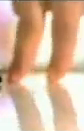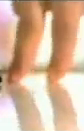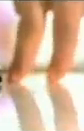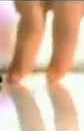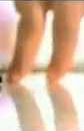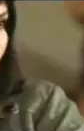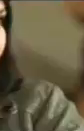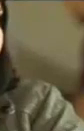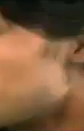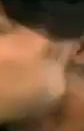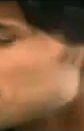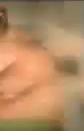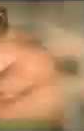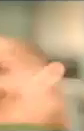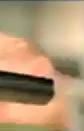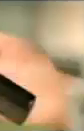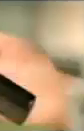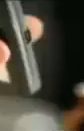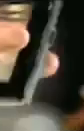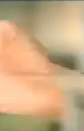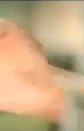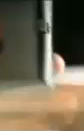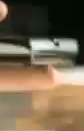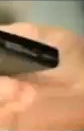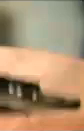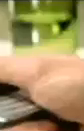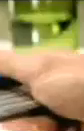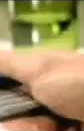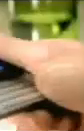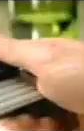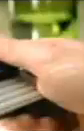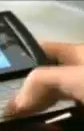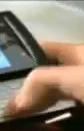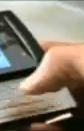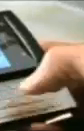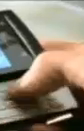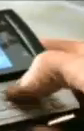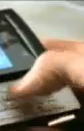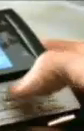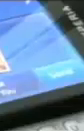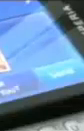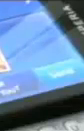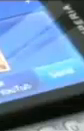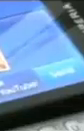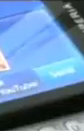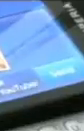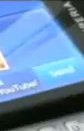Come on, come on. To the left, a step to the right. Twist your toes, come on, jump real high.